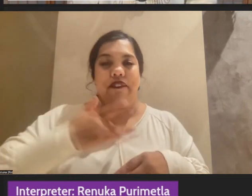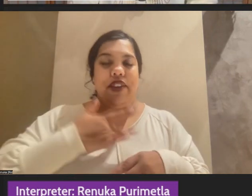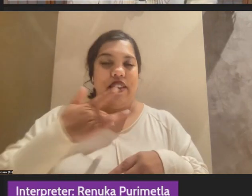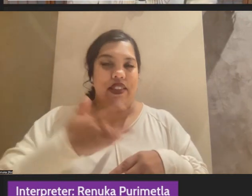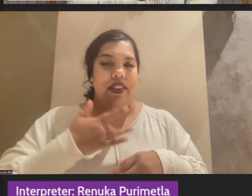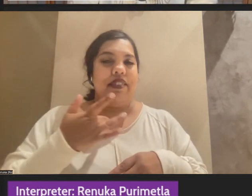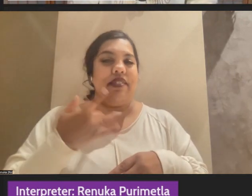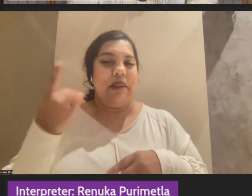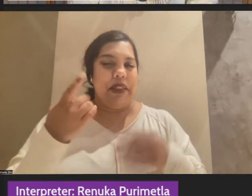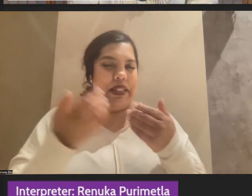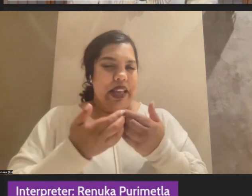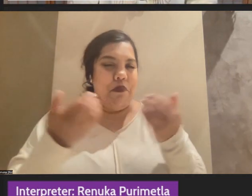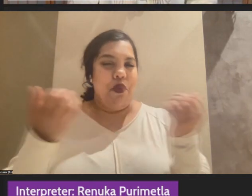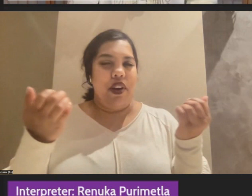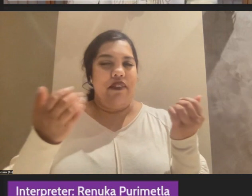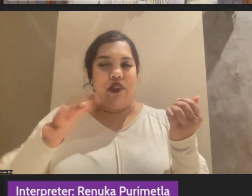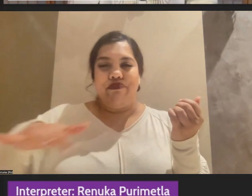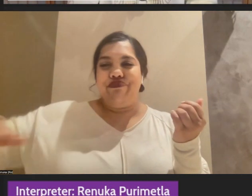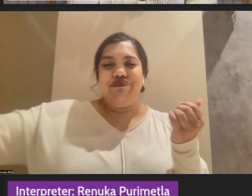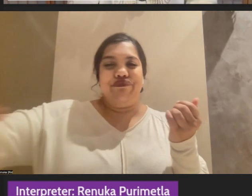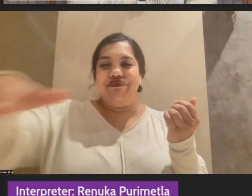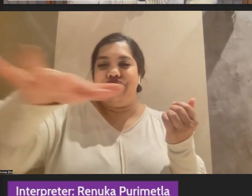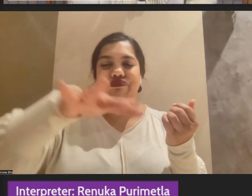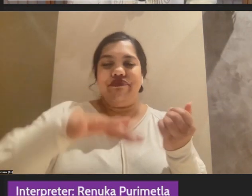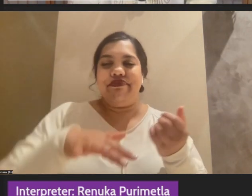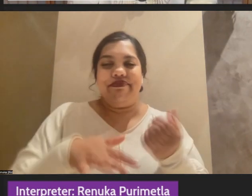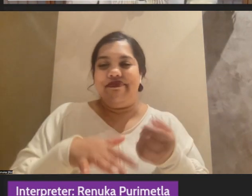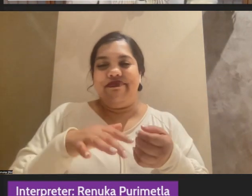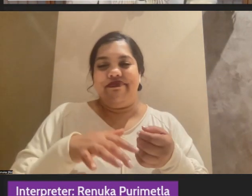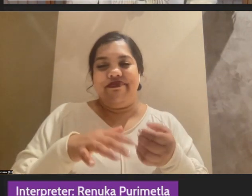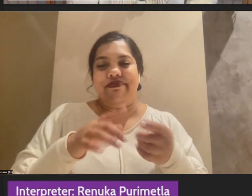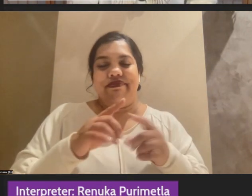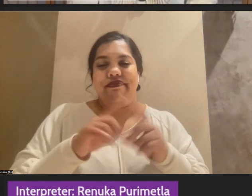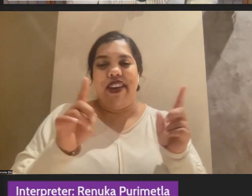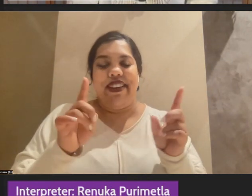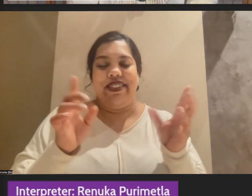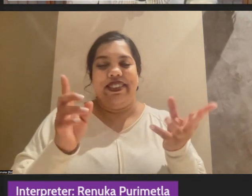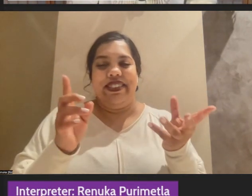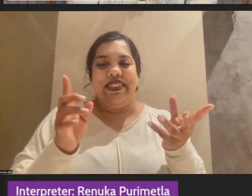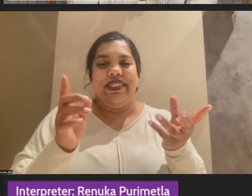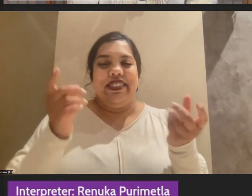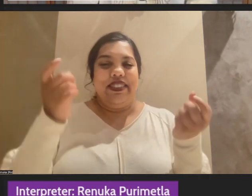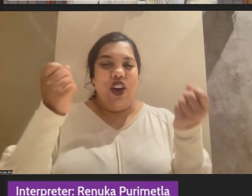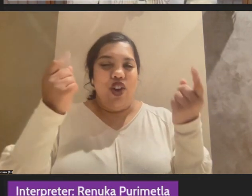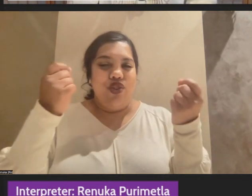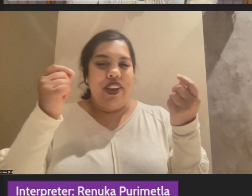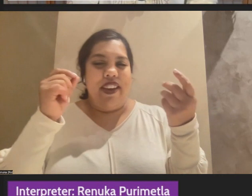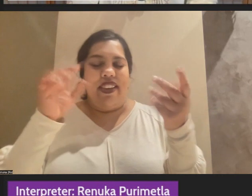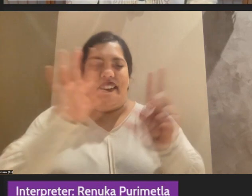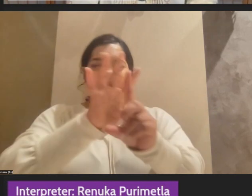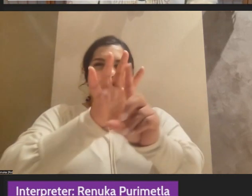Now, this delusion is a prison for us, restricting us to our personal